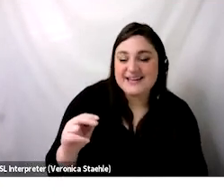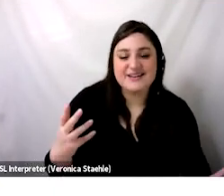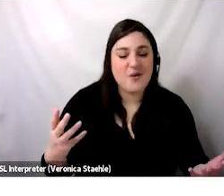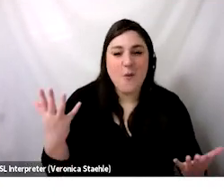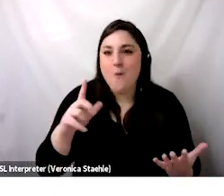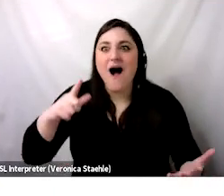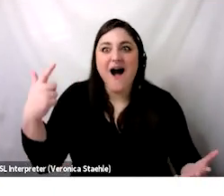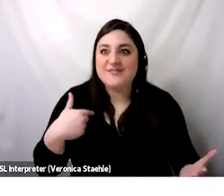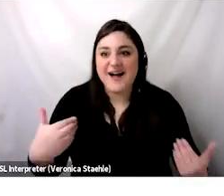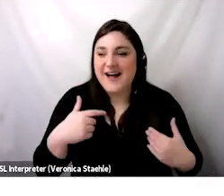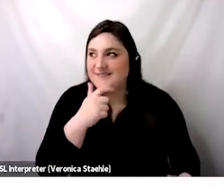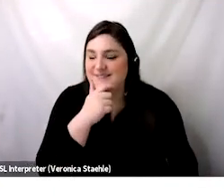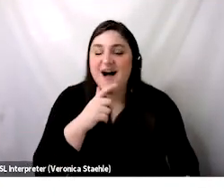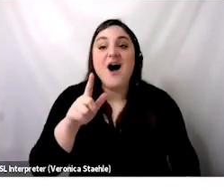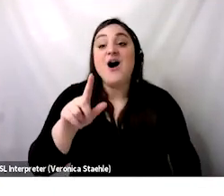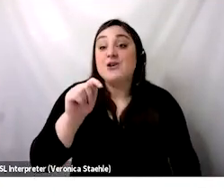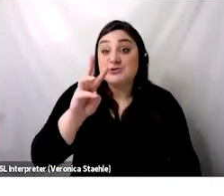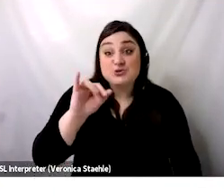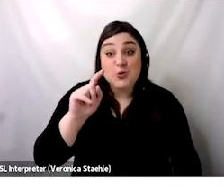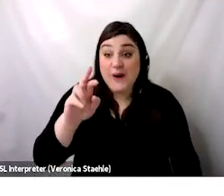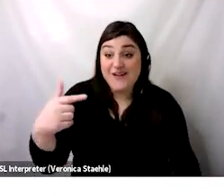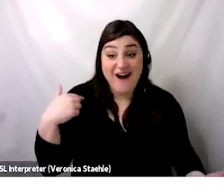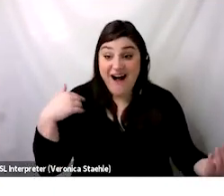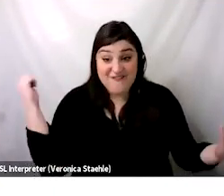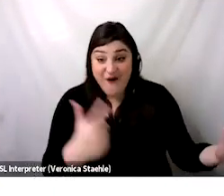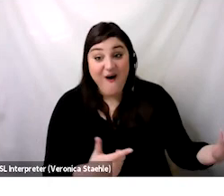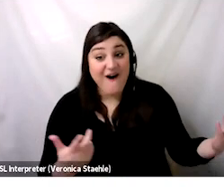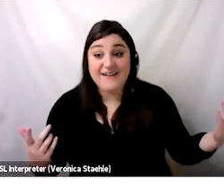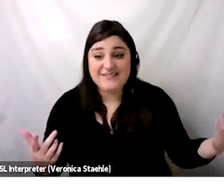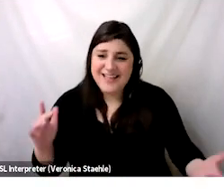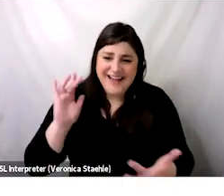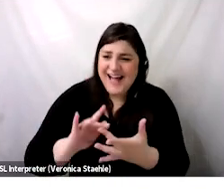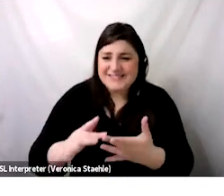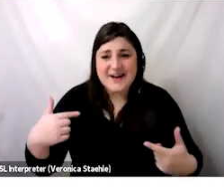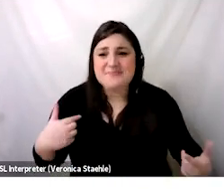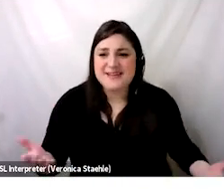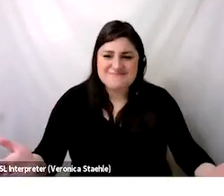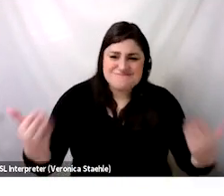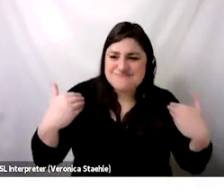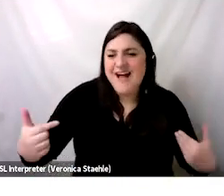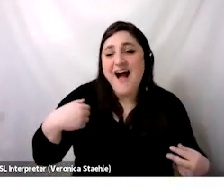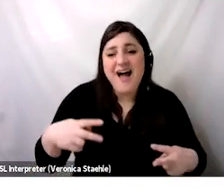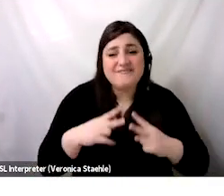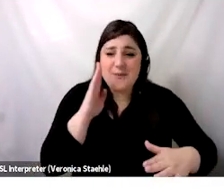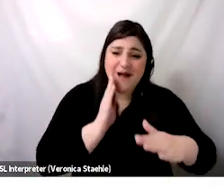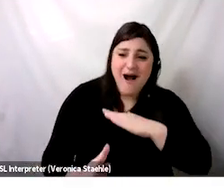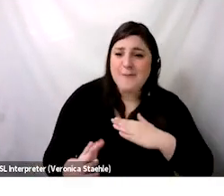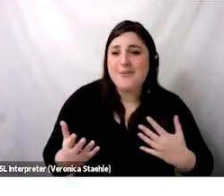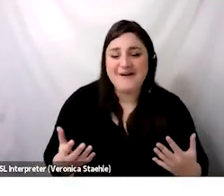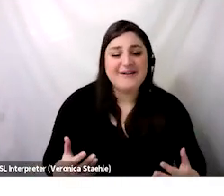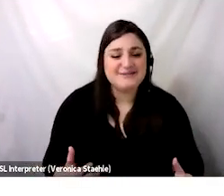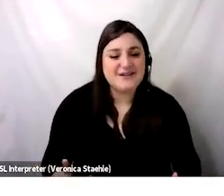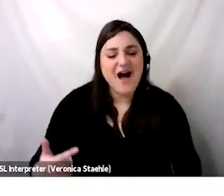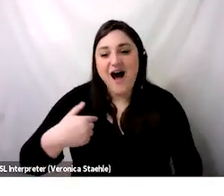am I missing? Oh, Twitter, all those things. And feel free. I'm very humble. I try to